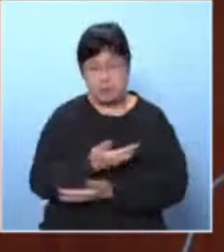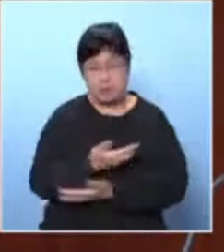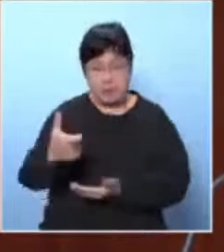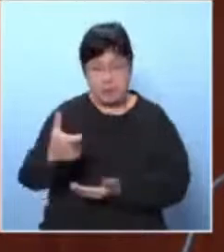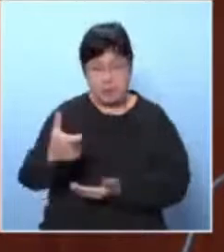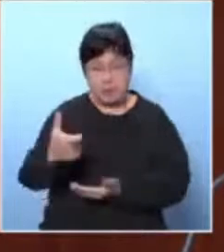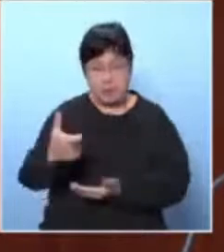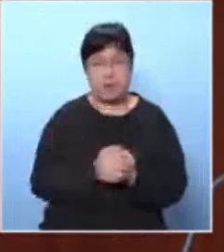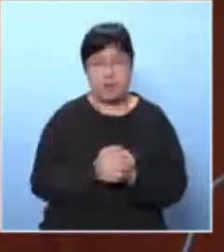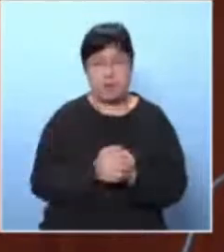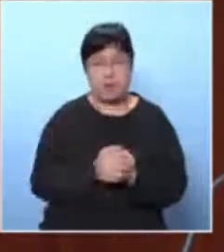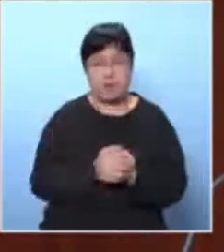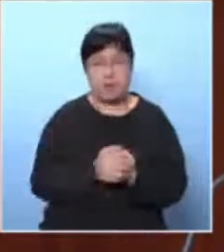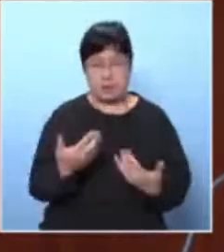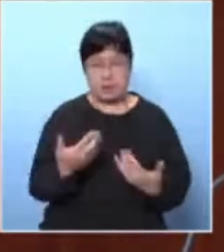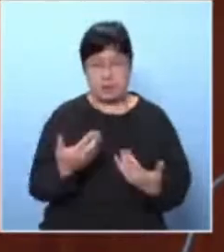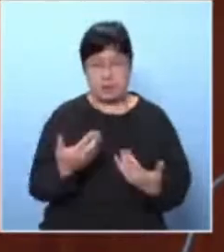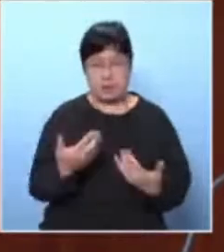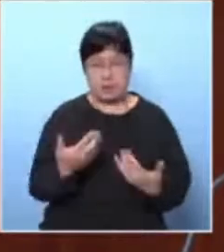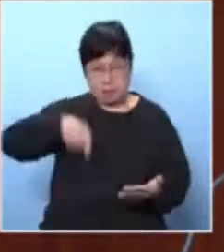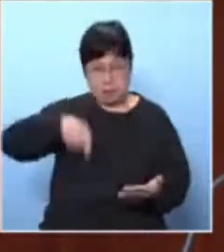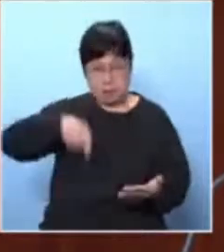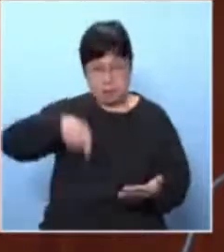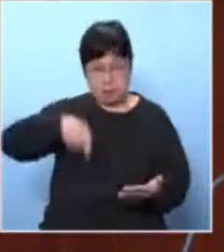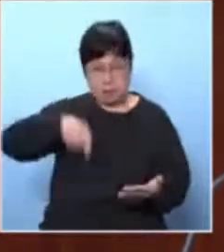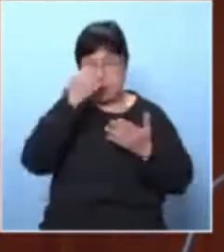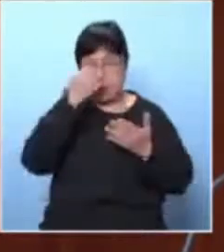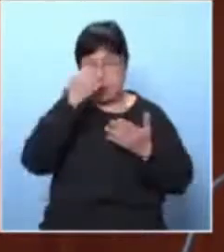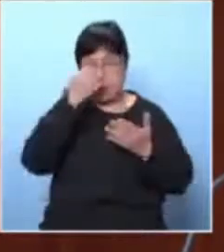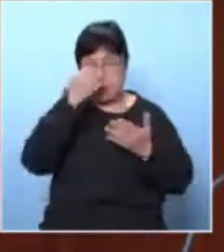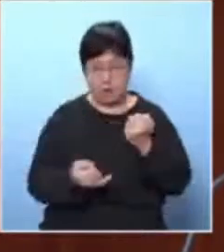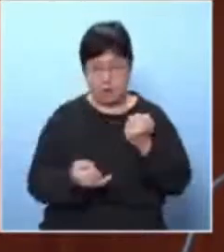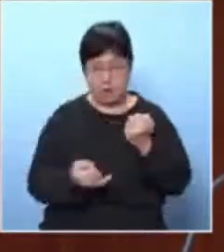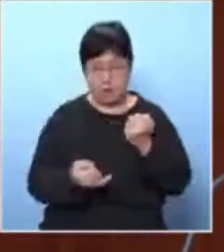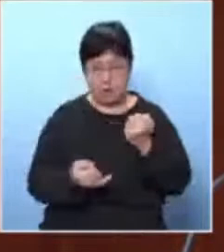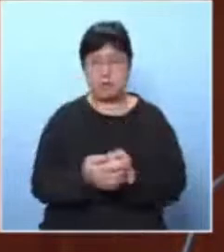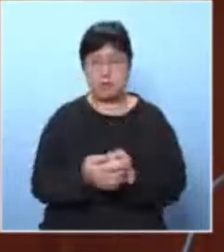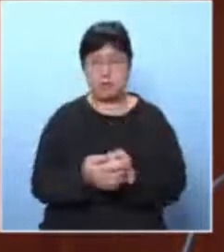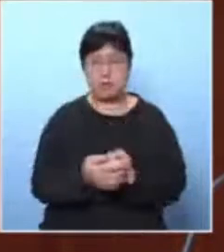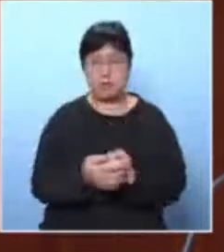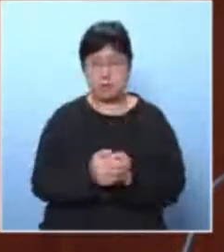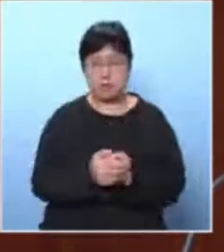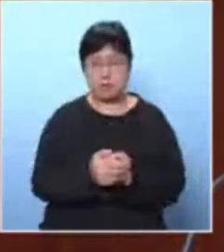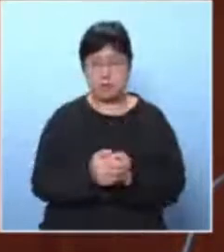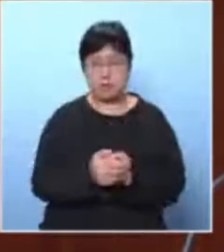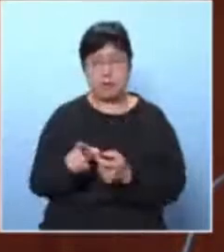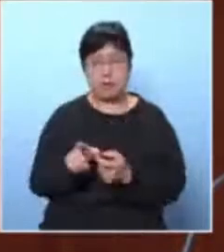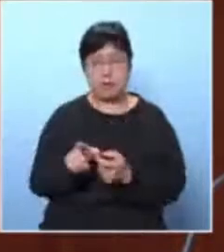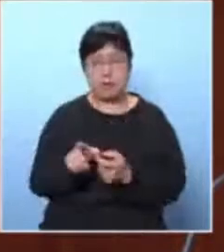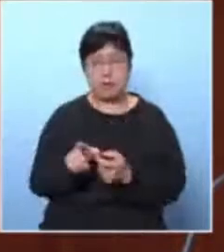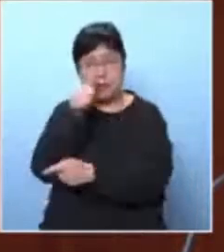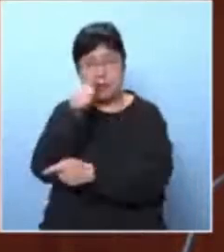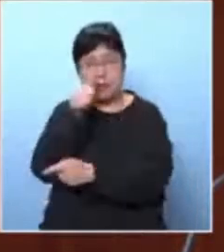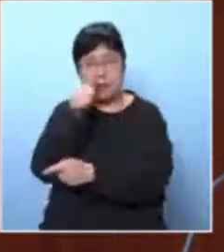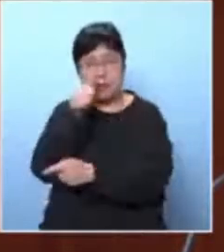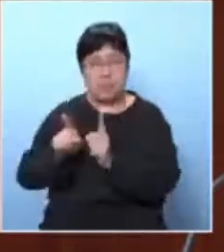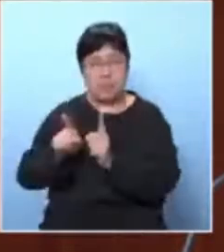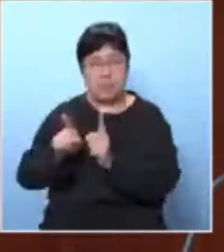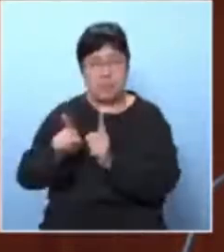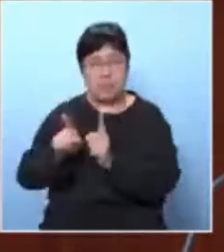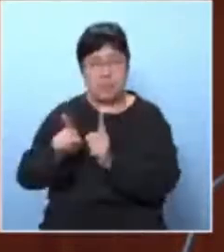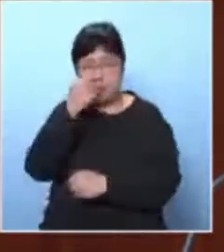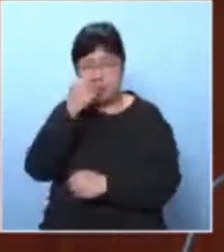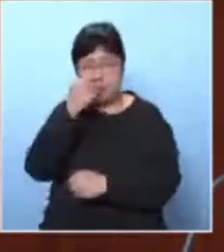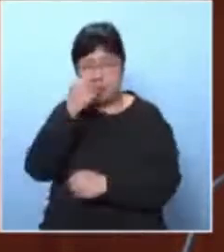of $20,000 for each baby born today or after in Hong Kong to a parent who is a Hong Kong